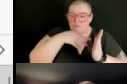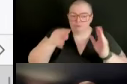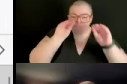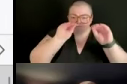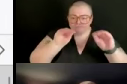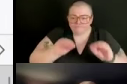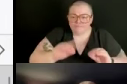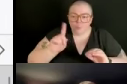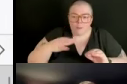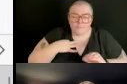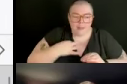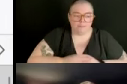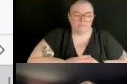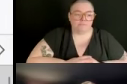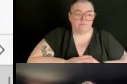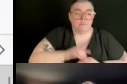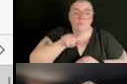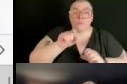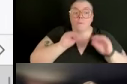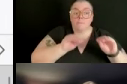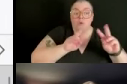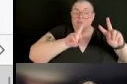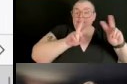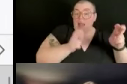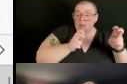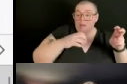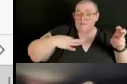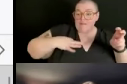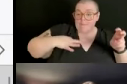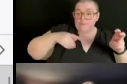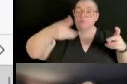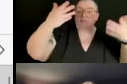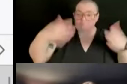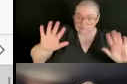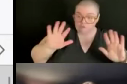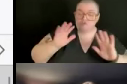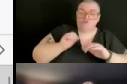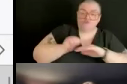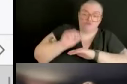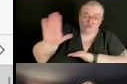And again, you can put in the title of any application you did,